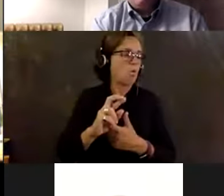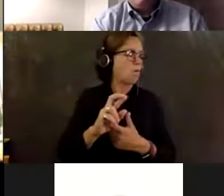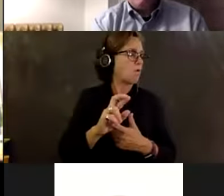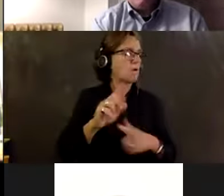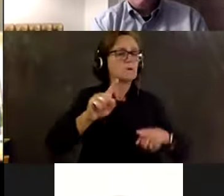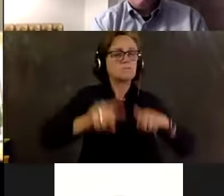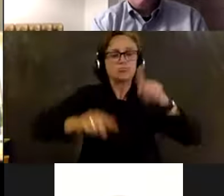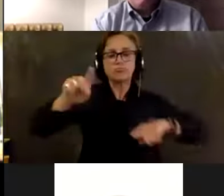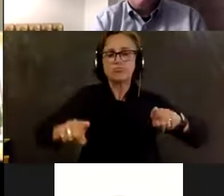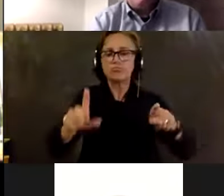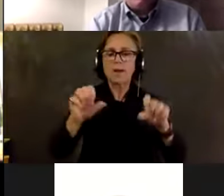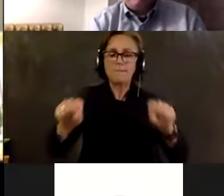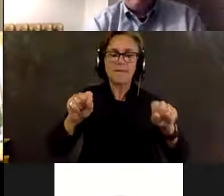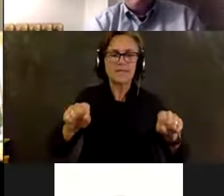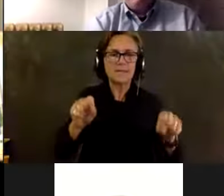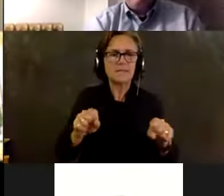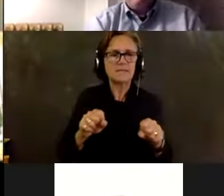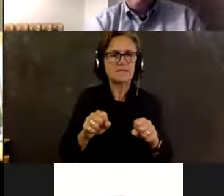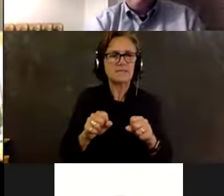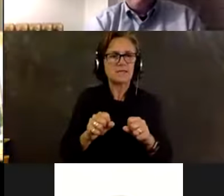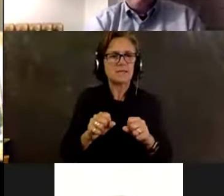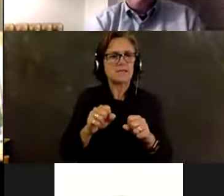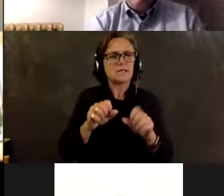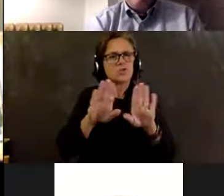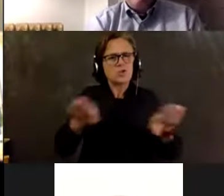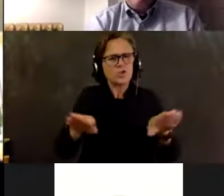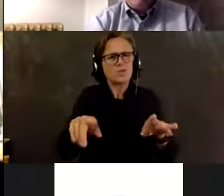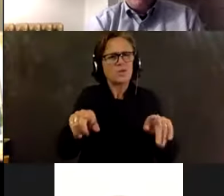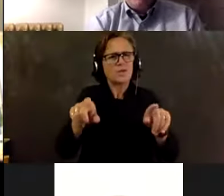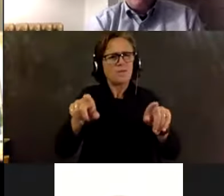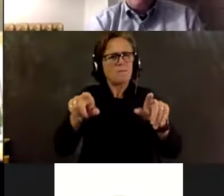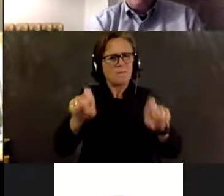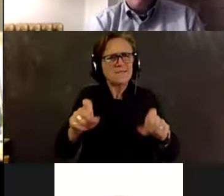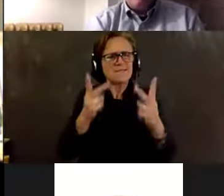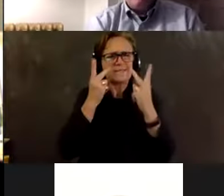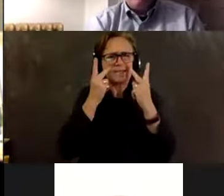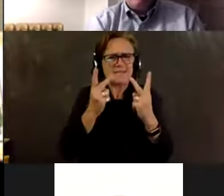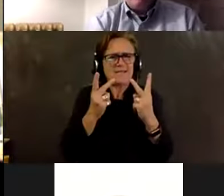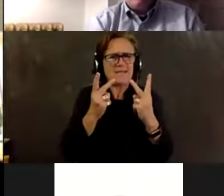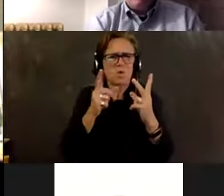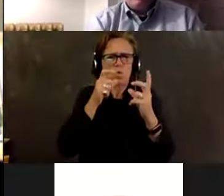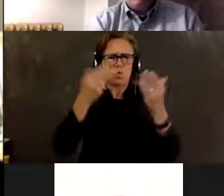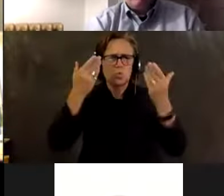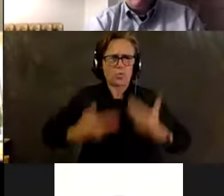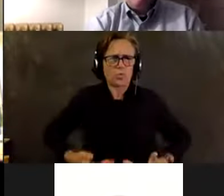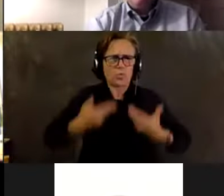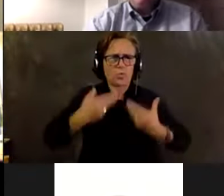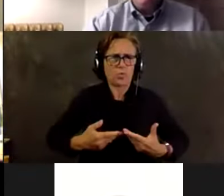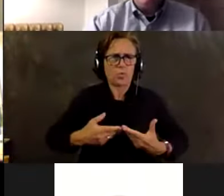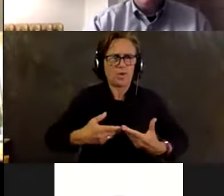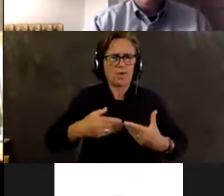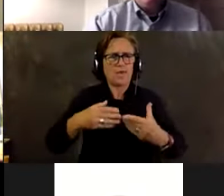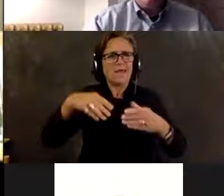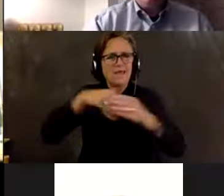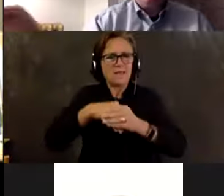see themselves in all shapes and sizes so that they can learn that they're normal, they're beautiful, and that we affirm them.